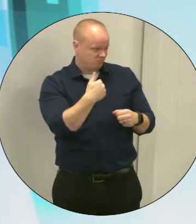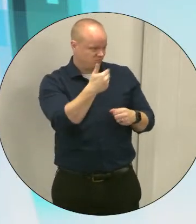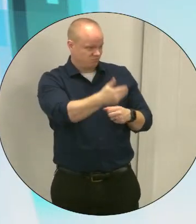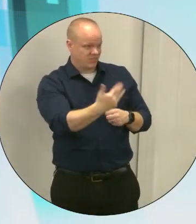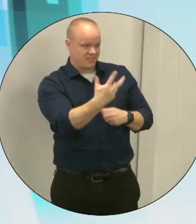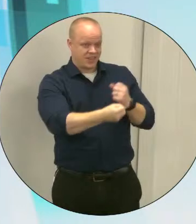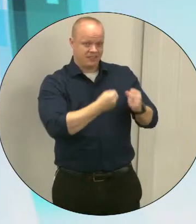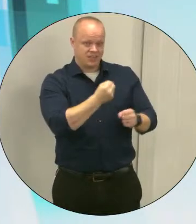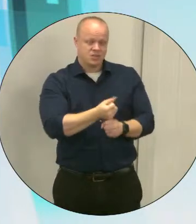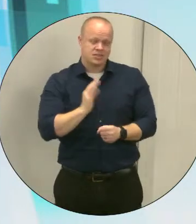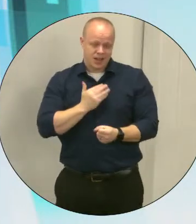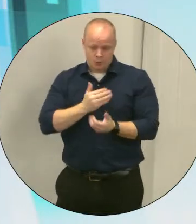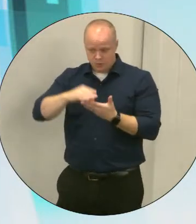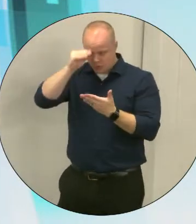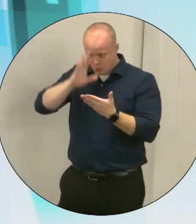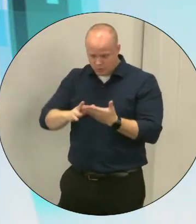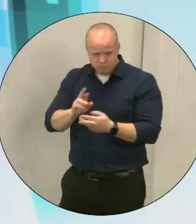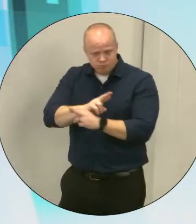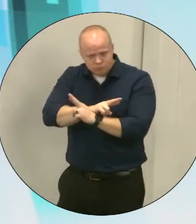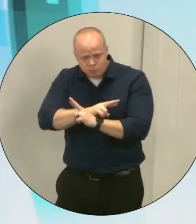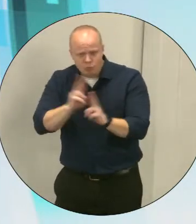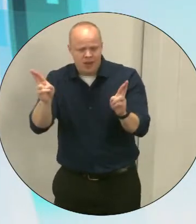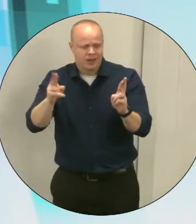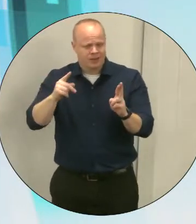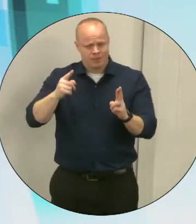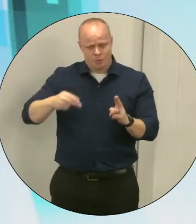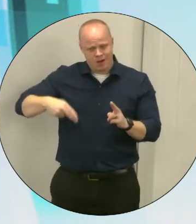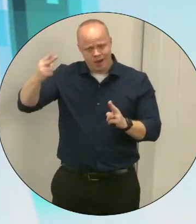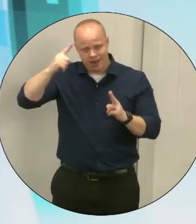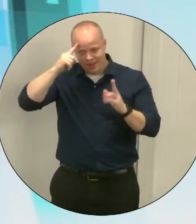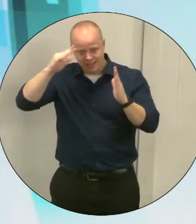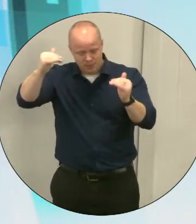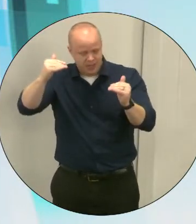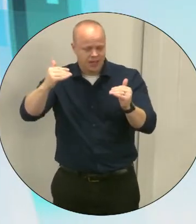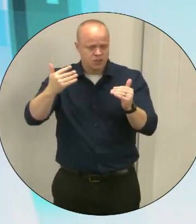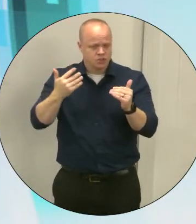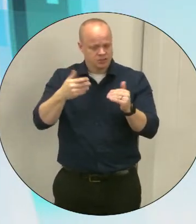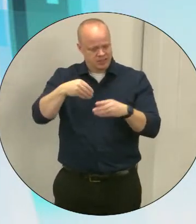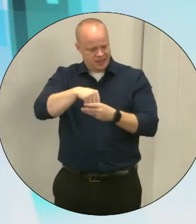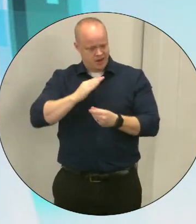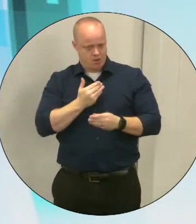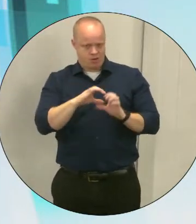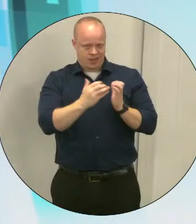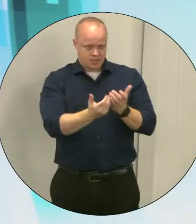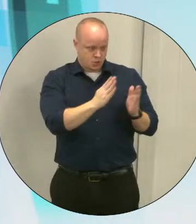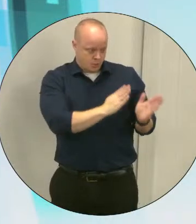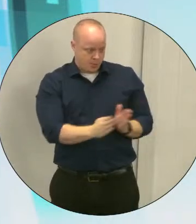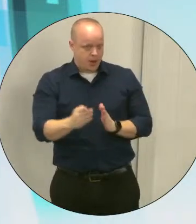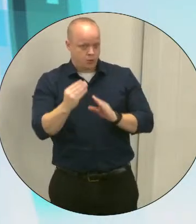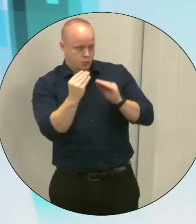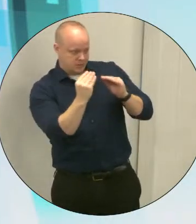Our students are well prepared with high expectations and rigor in our courses to prepare them for music education's specific teaching